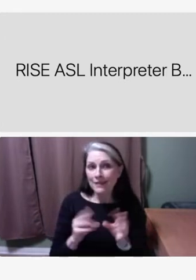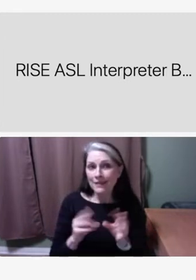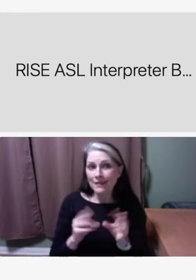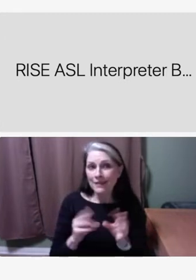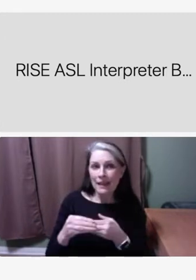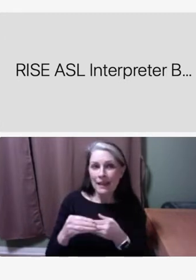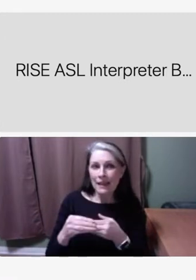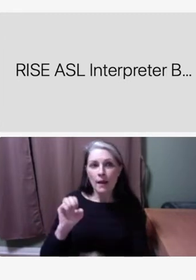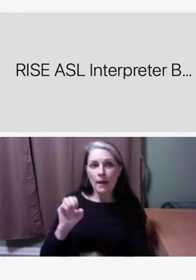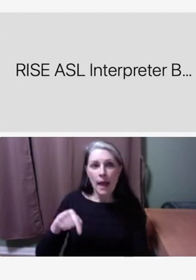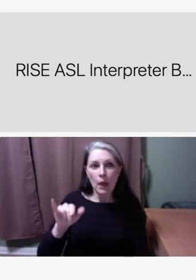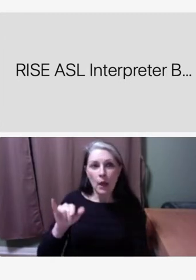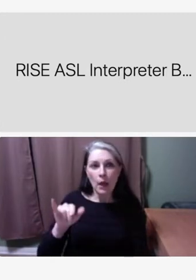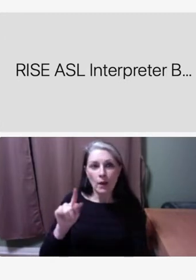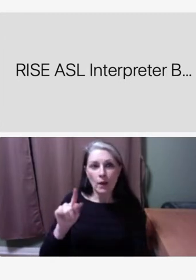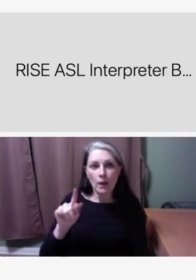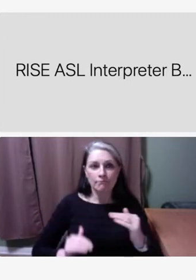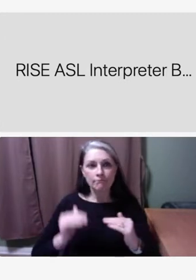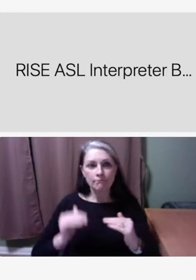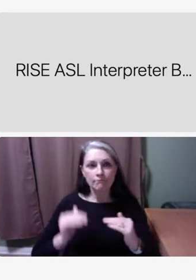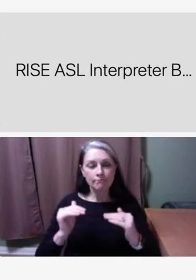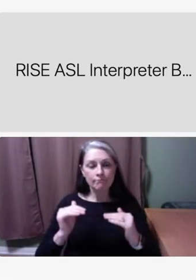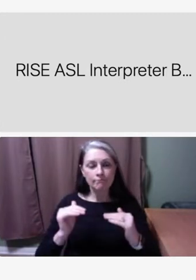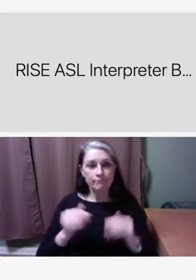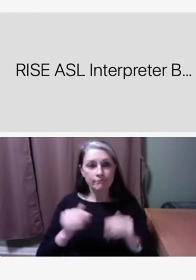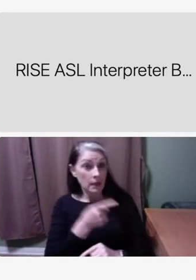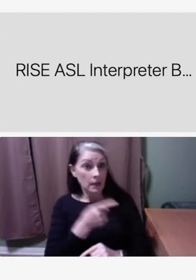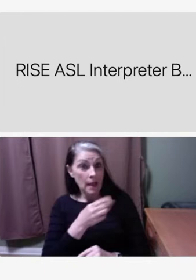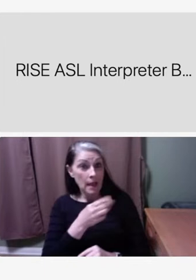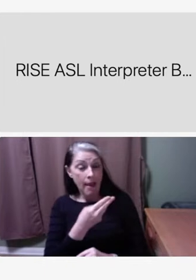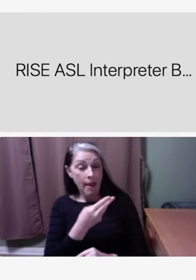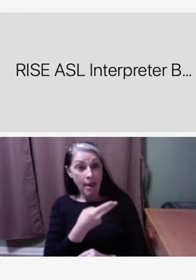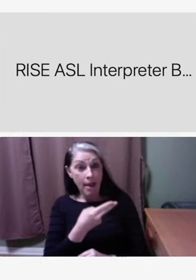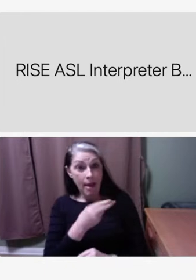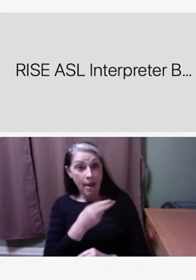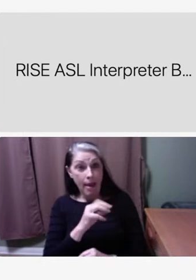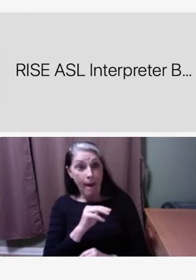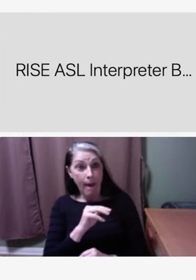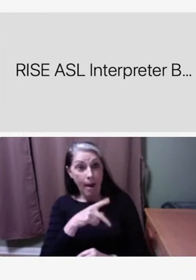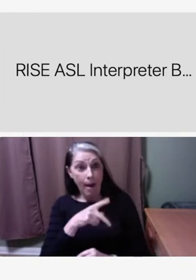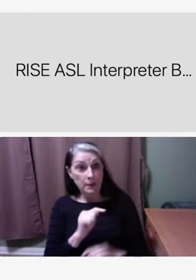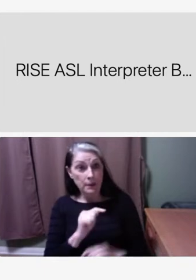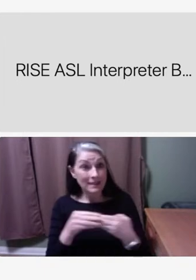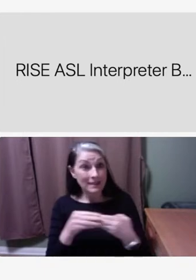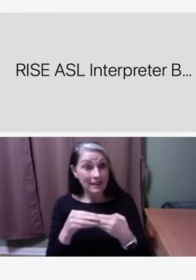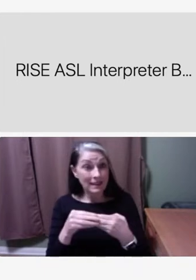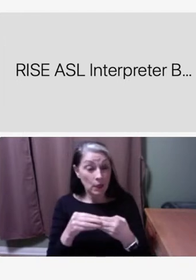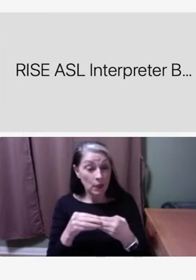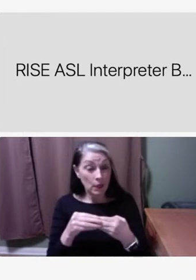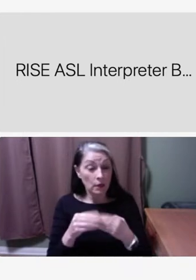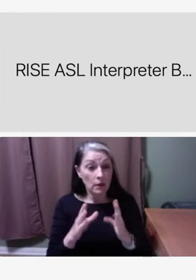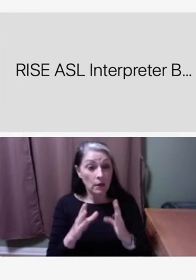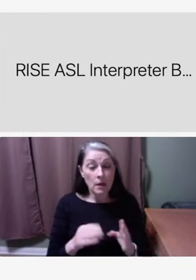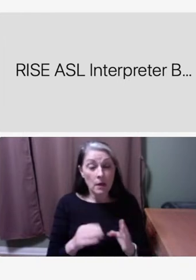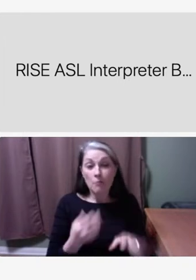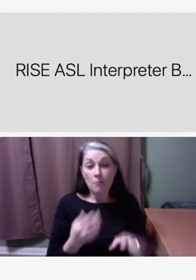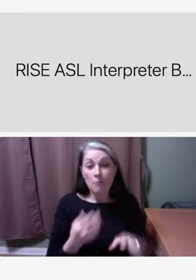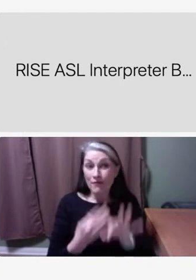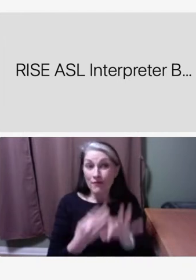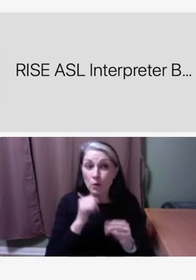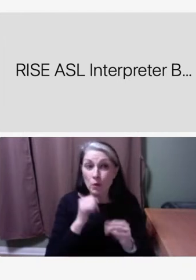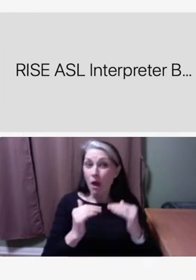Mrs. Hampton over here was leading that session, but a lot of the feedback was like there was inequity as far as